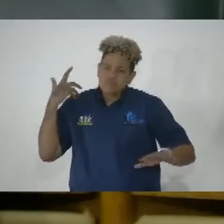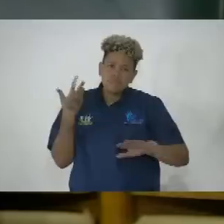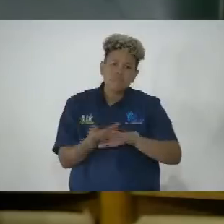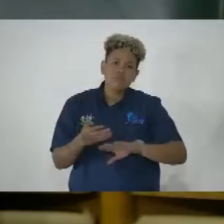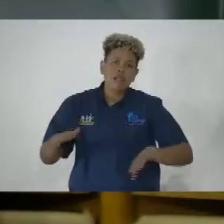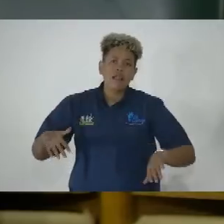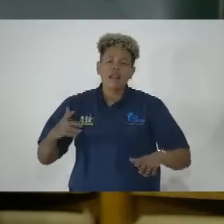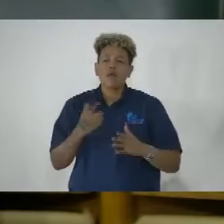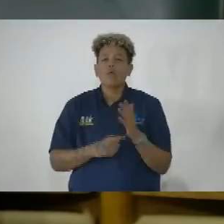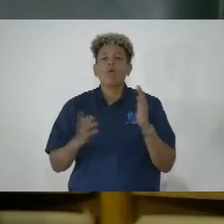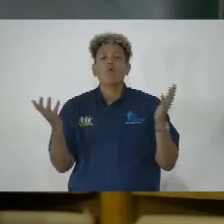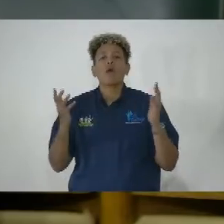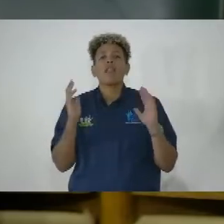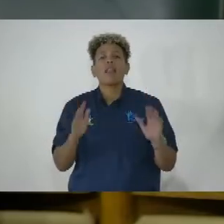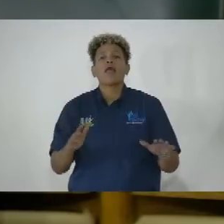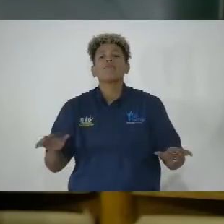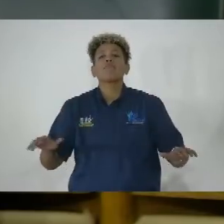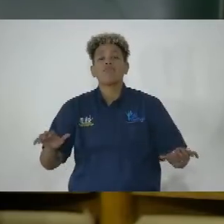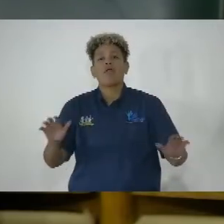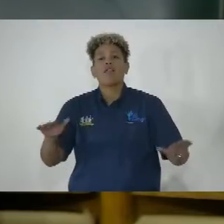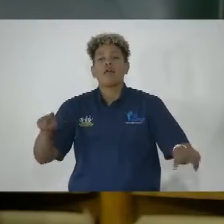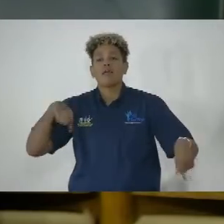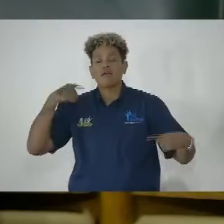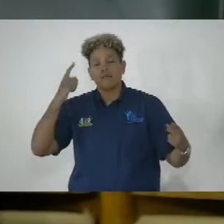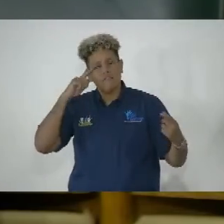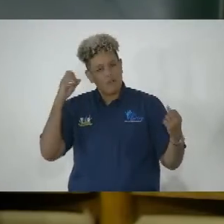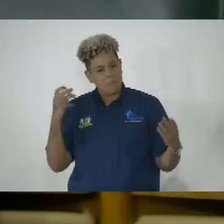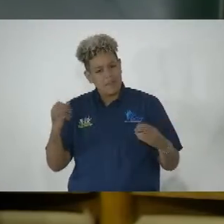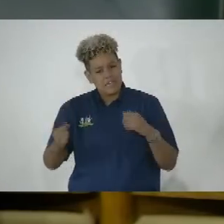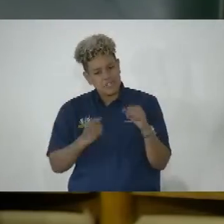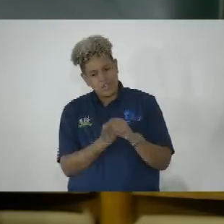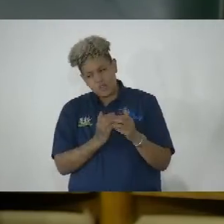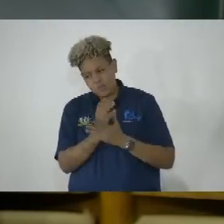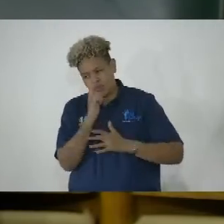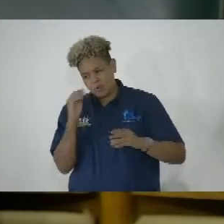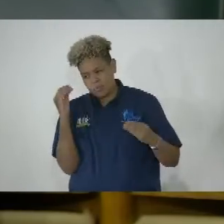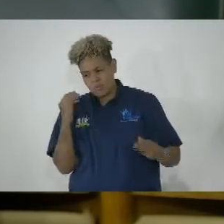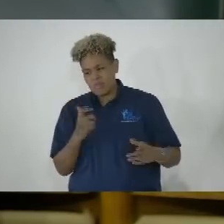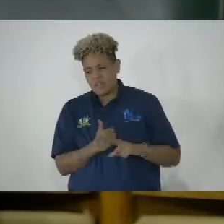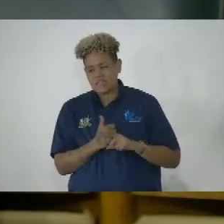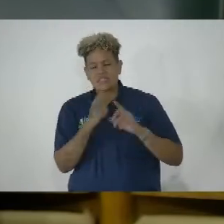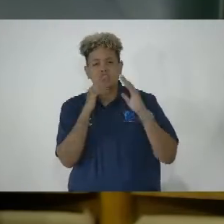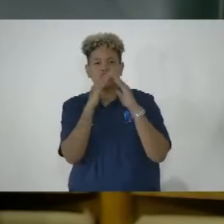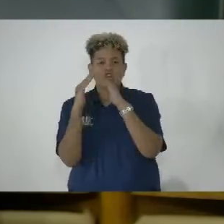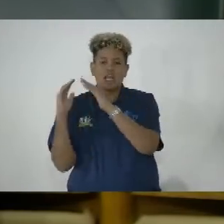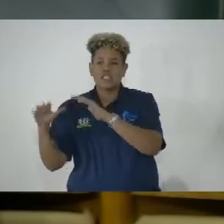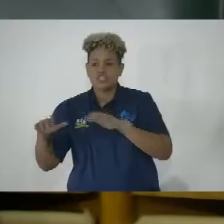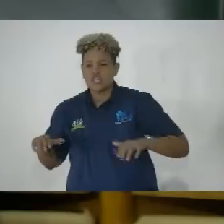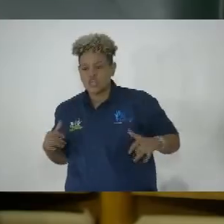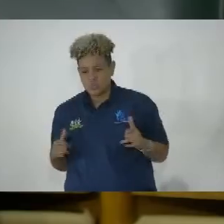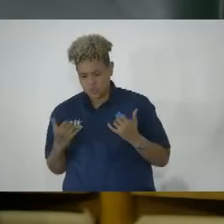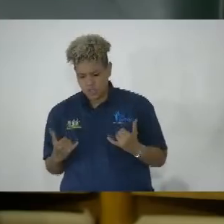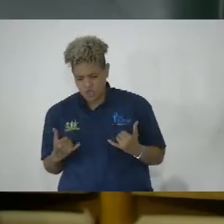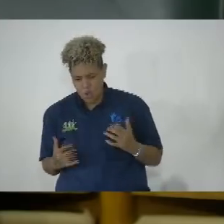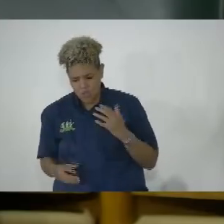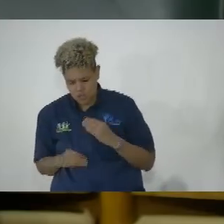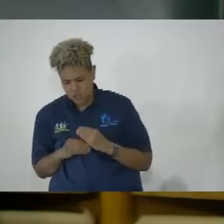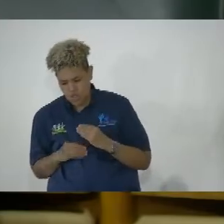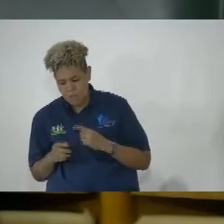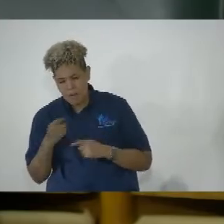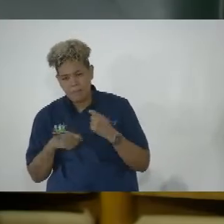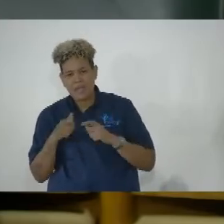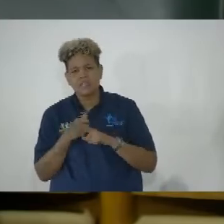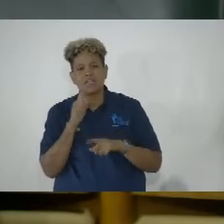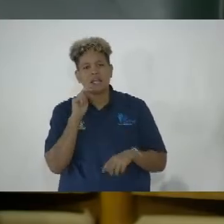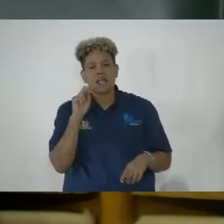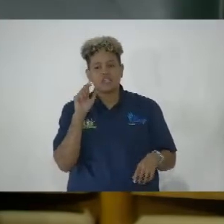been left undone for so many decades, Mr. President, by providing the shelters which now supplement the one